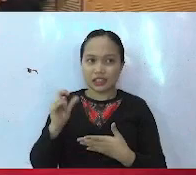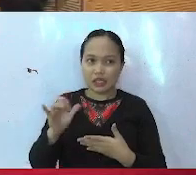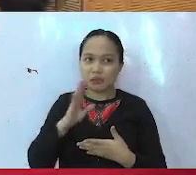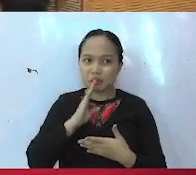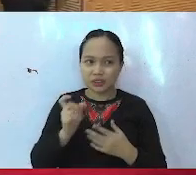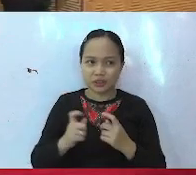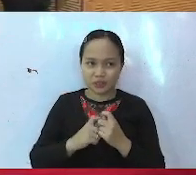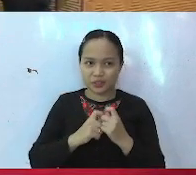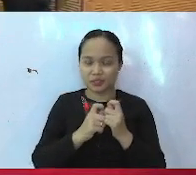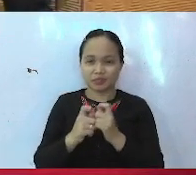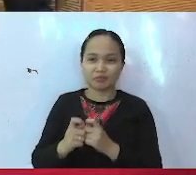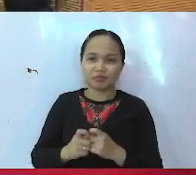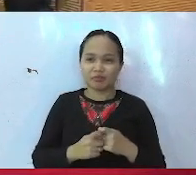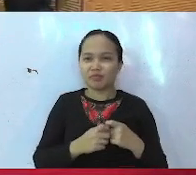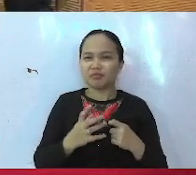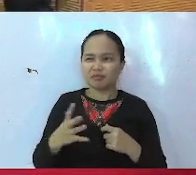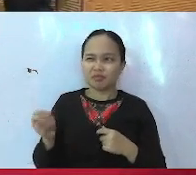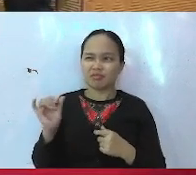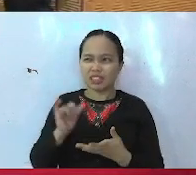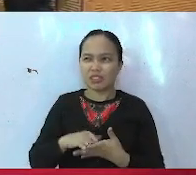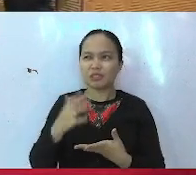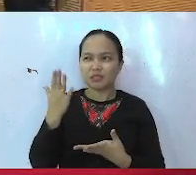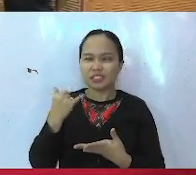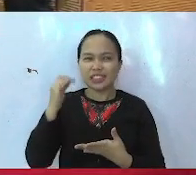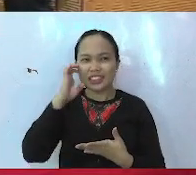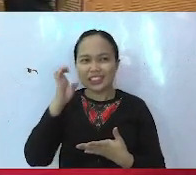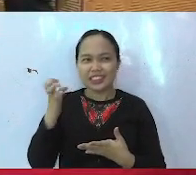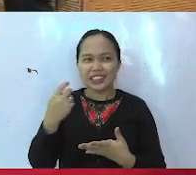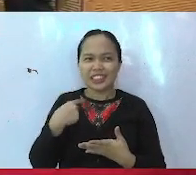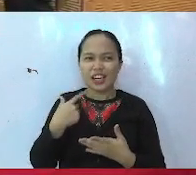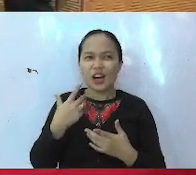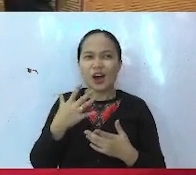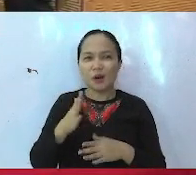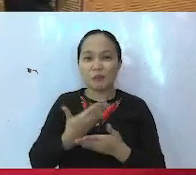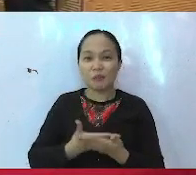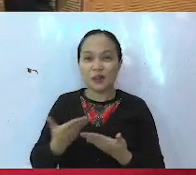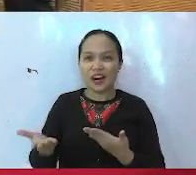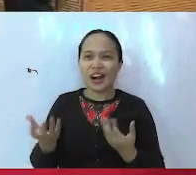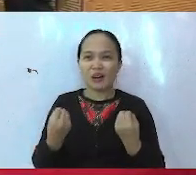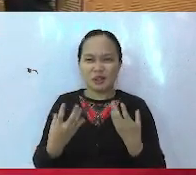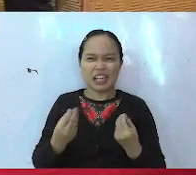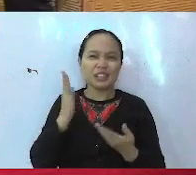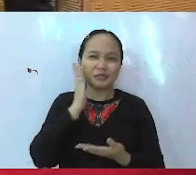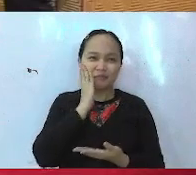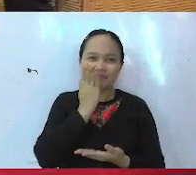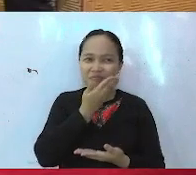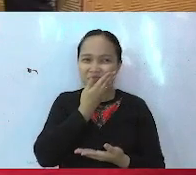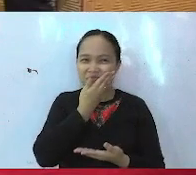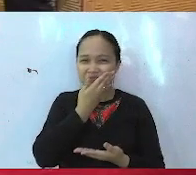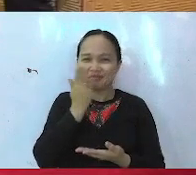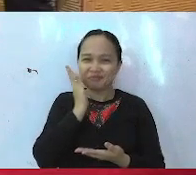know. And that's why he bought a lot of handkerchiefs. Big bro!